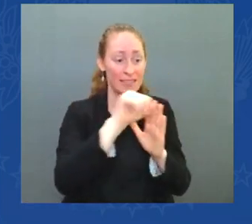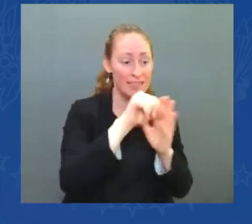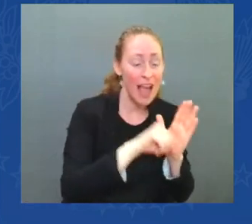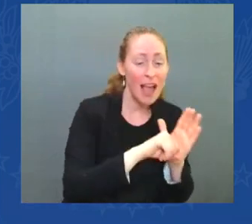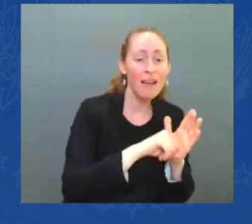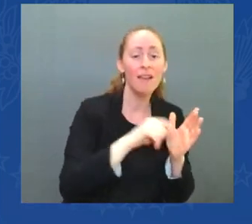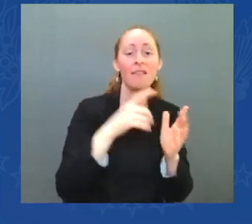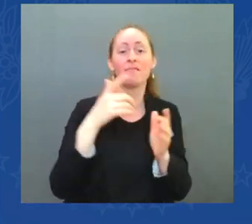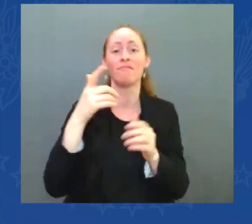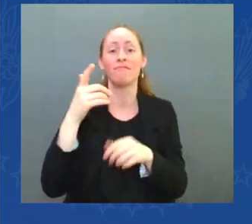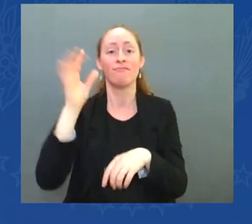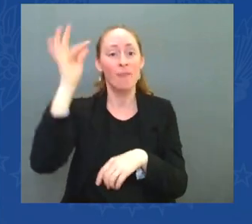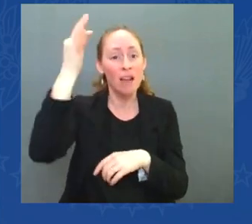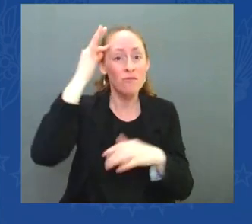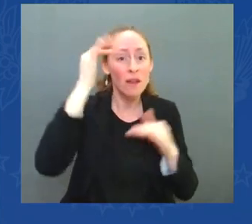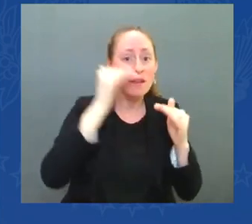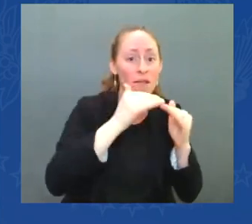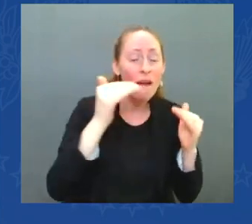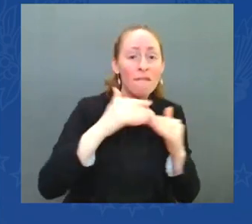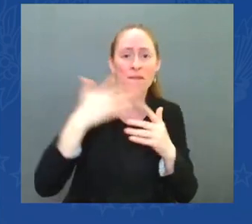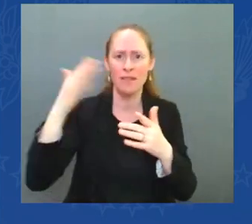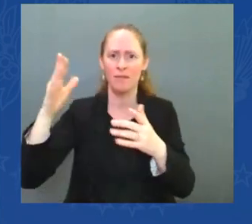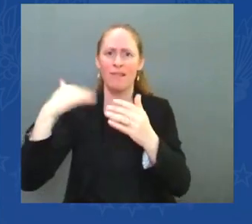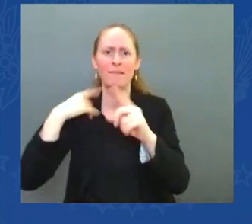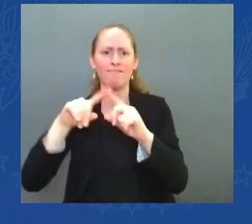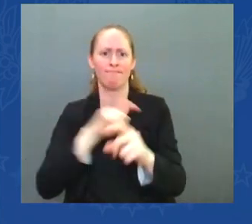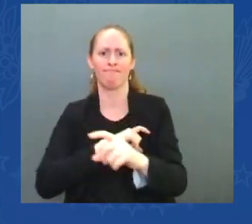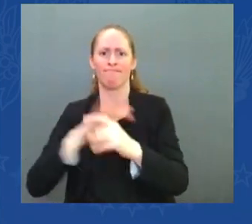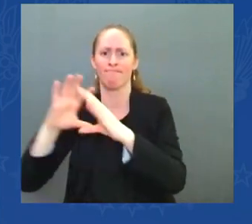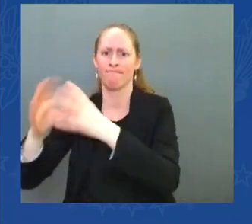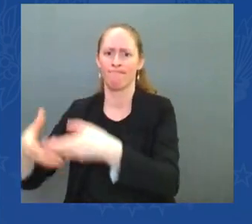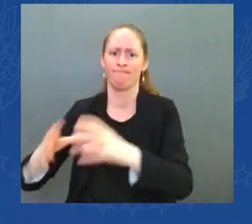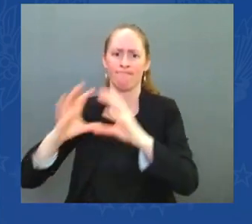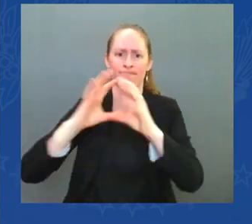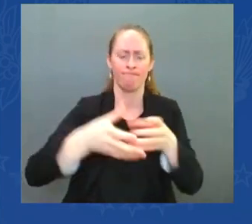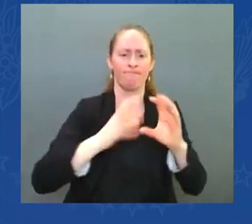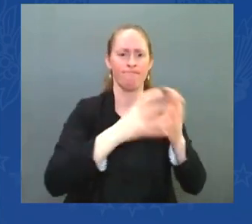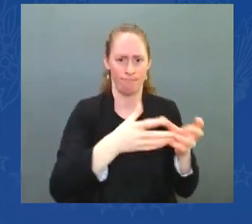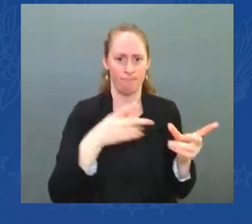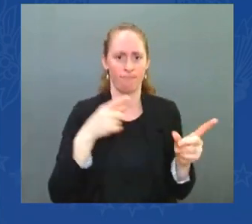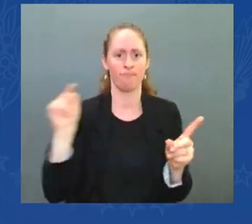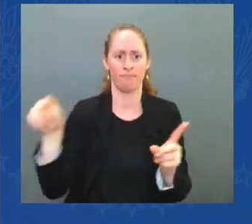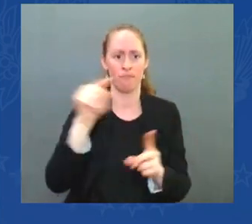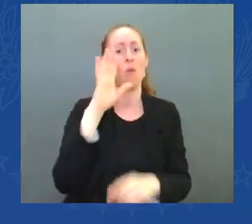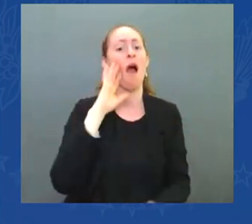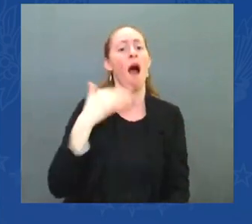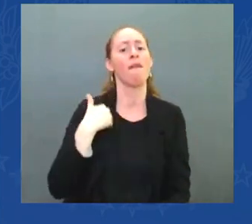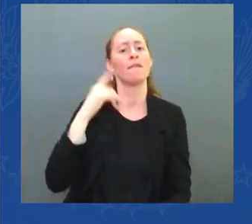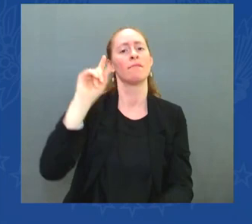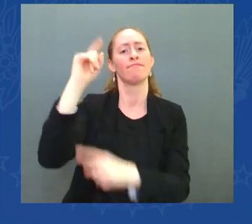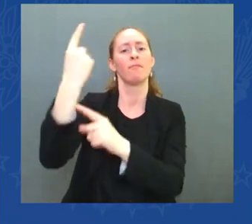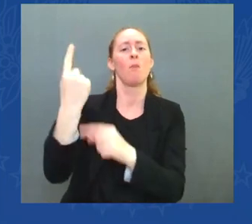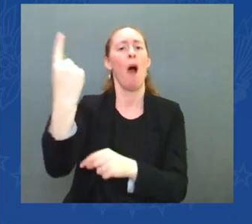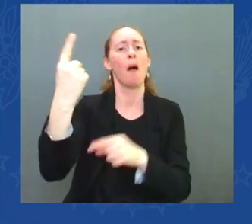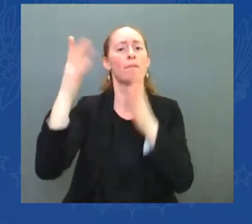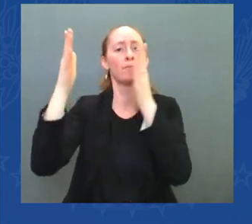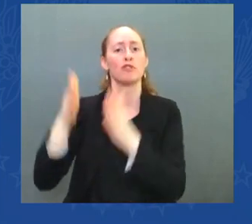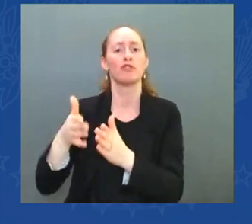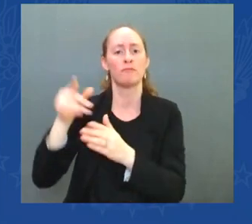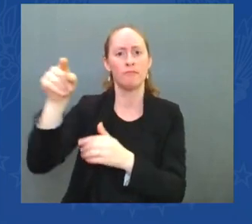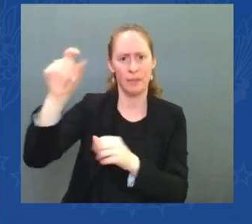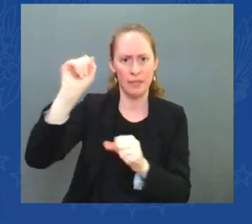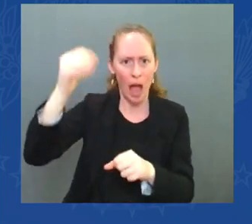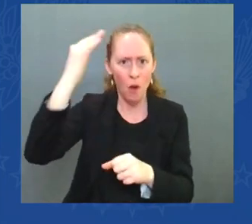If you commit a crime with a ghost gun, expect federal prosecution. Not just state, expect federal prosecution.